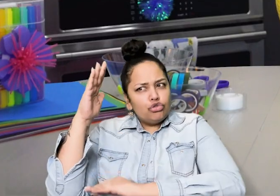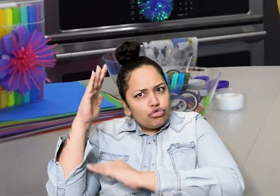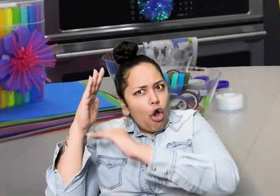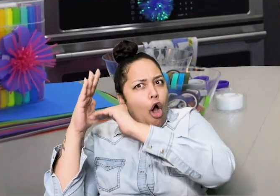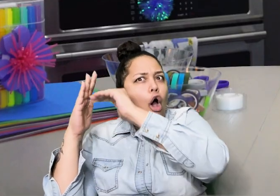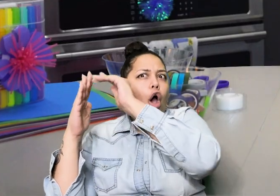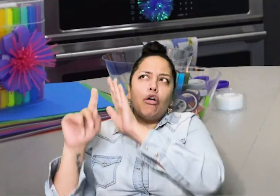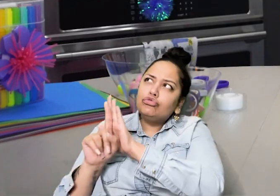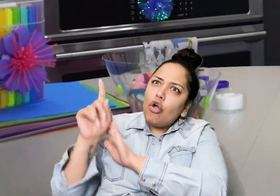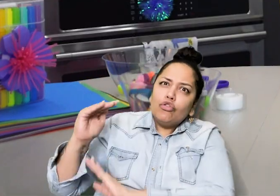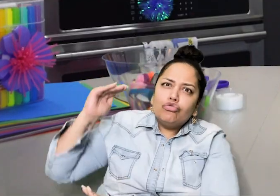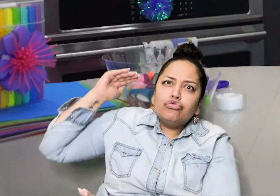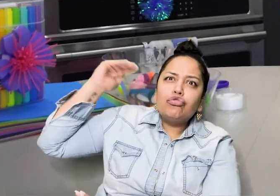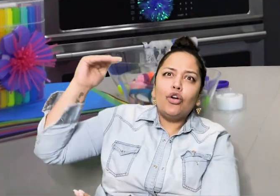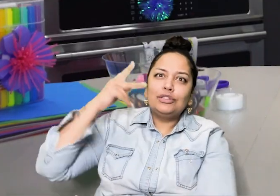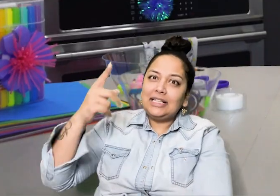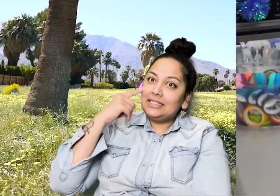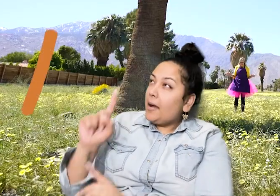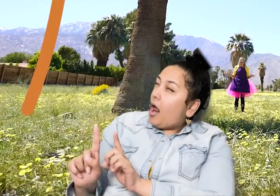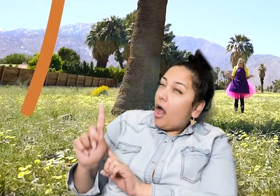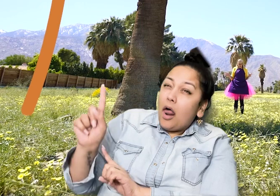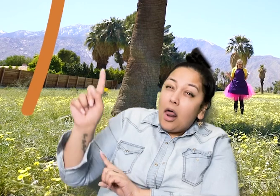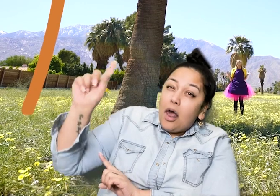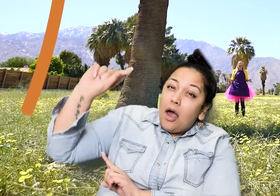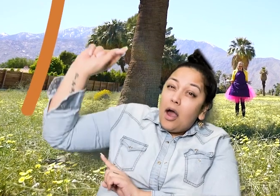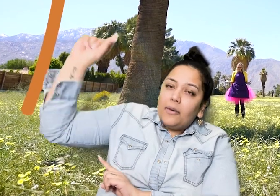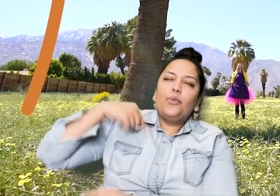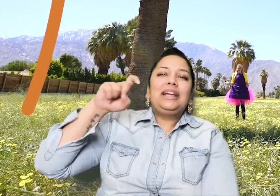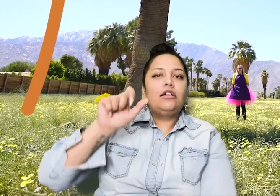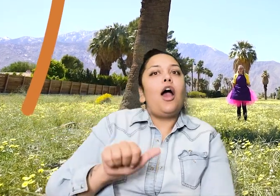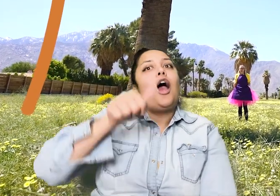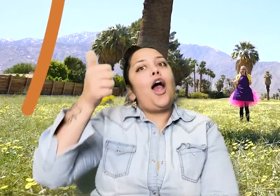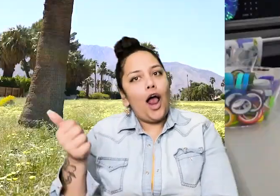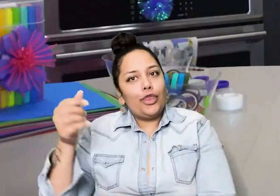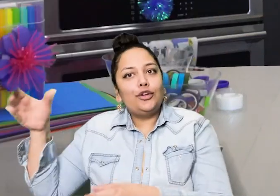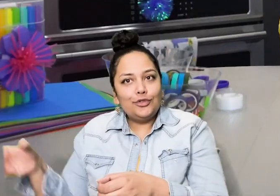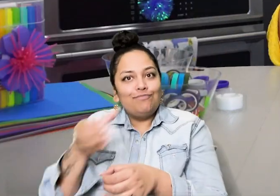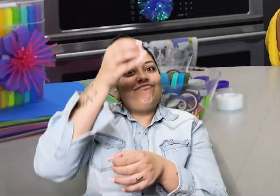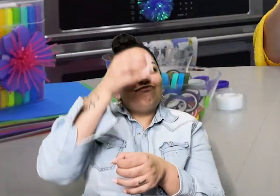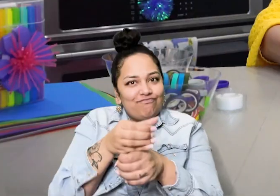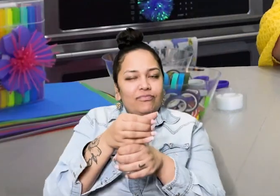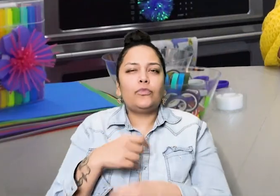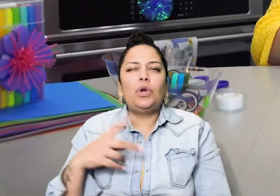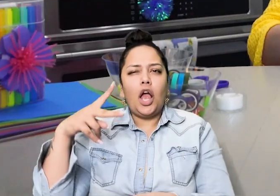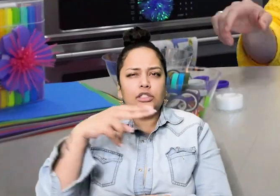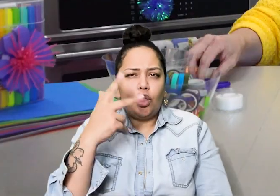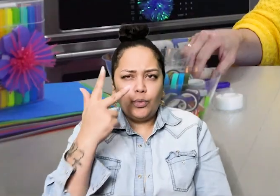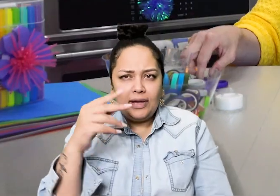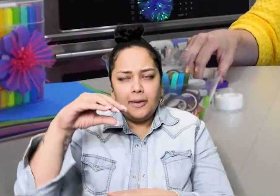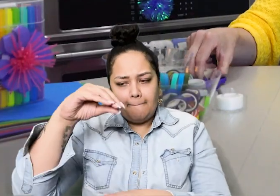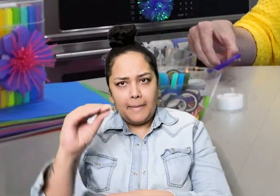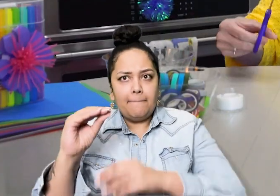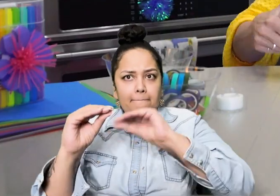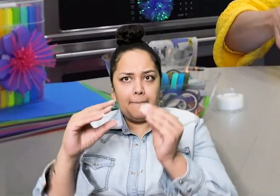slightly taller because you saw the one that we were underneath. So I'm gonna use another tube. I'm gonna